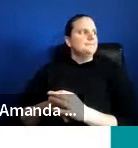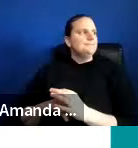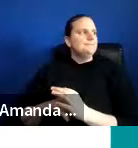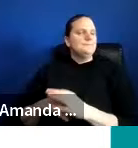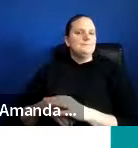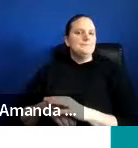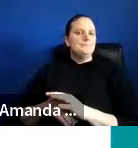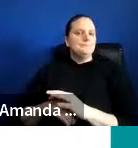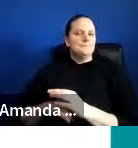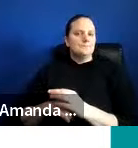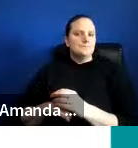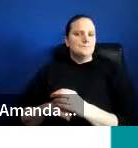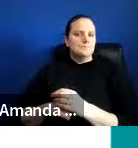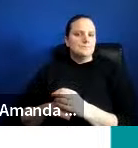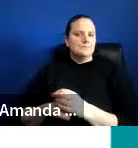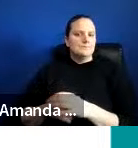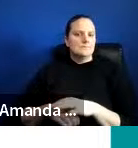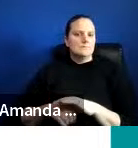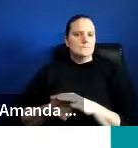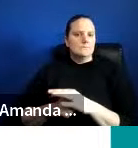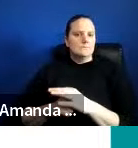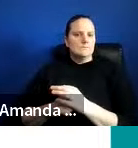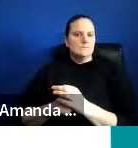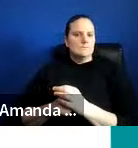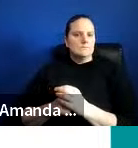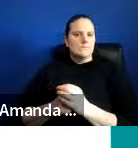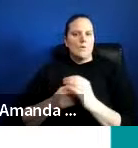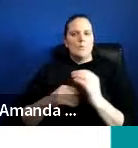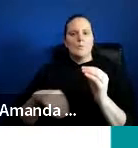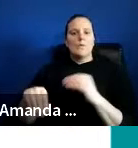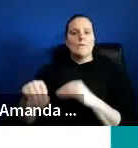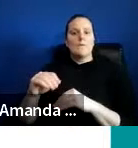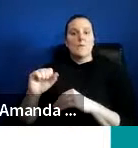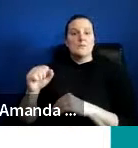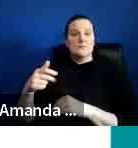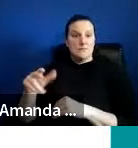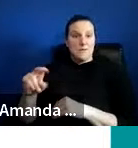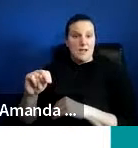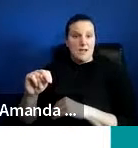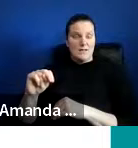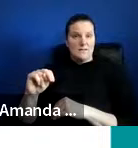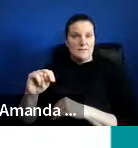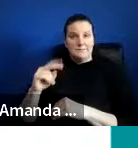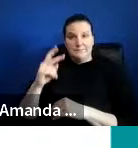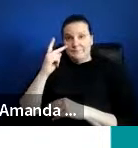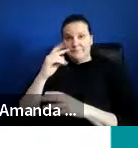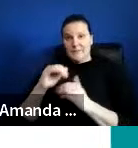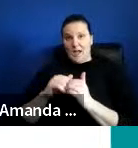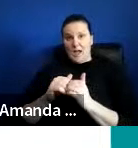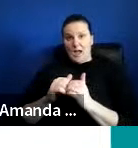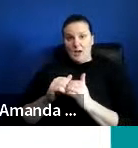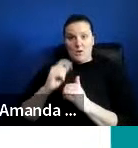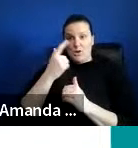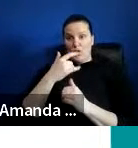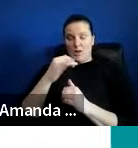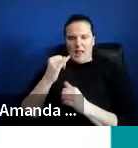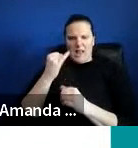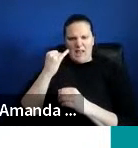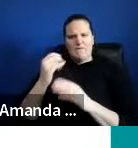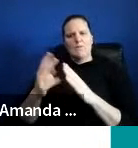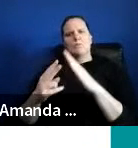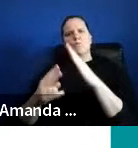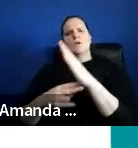This again is a movable span, and the view that we see here is how it would look like when the bridge is